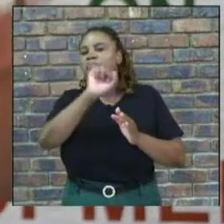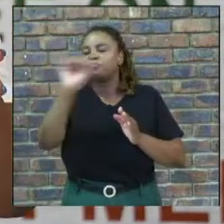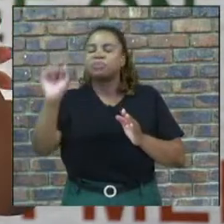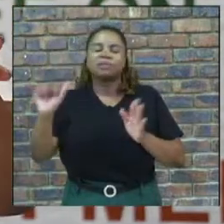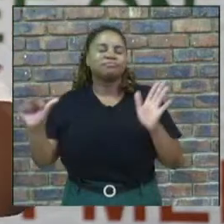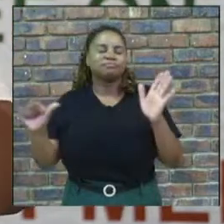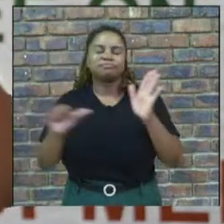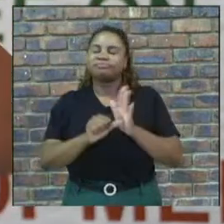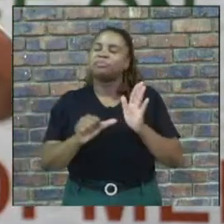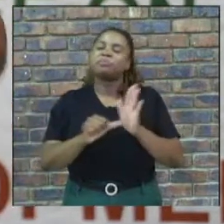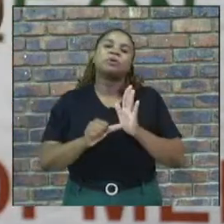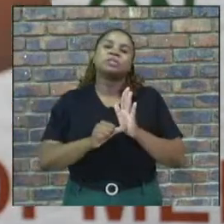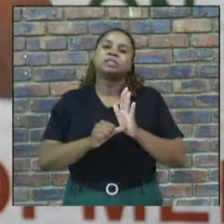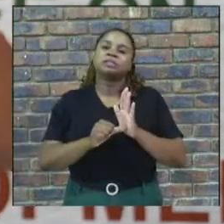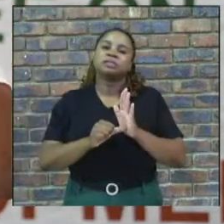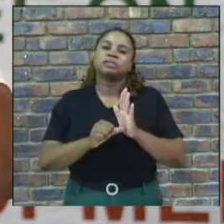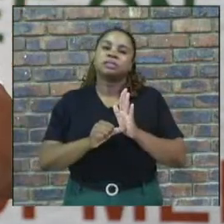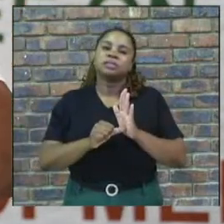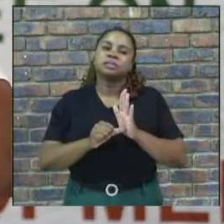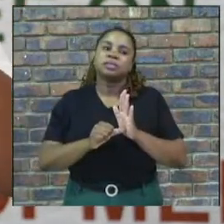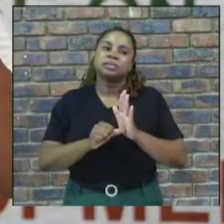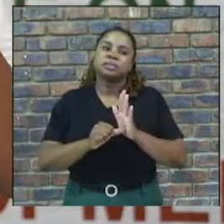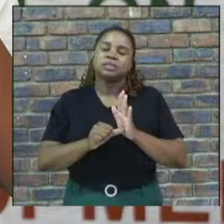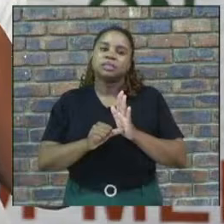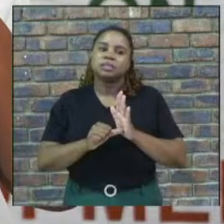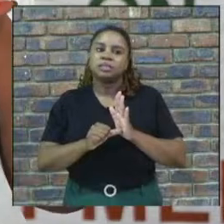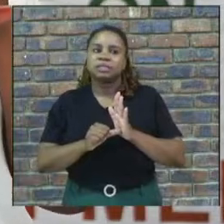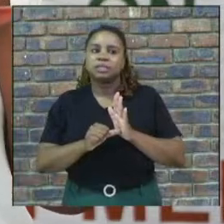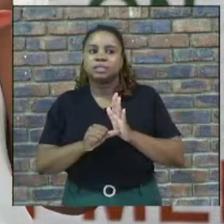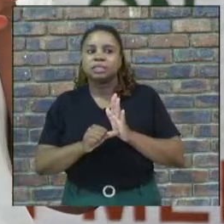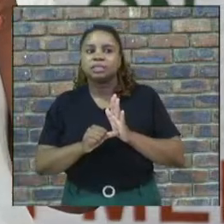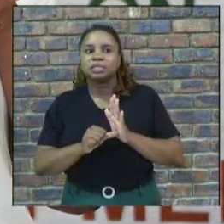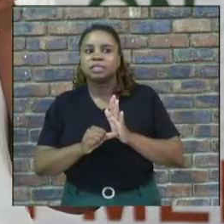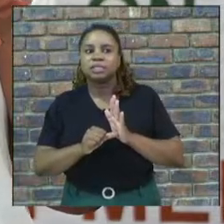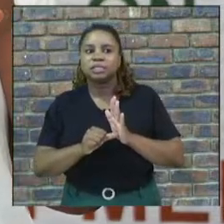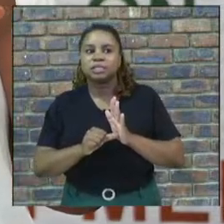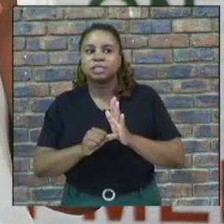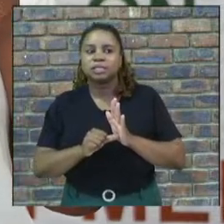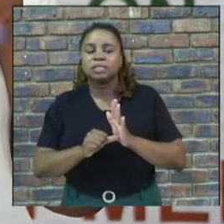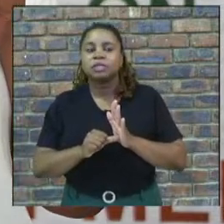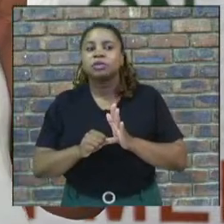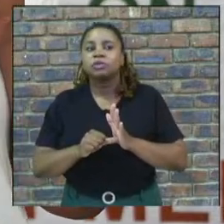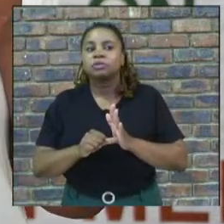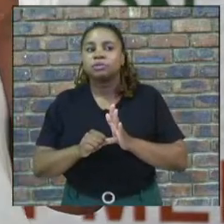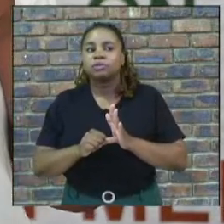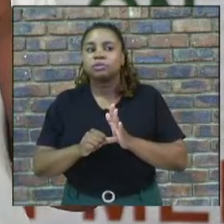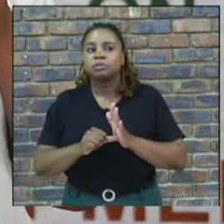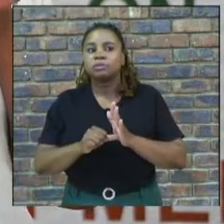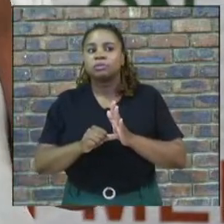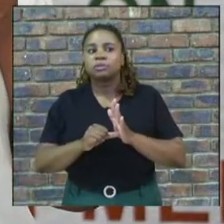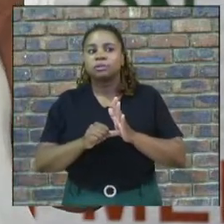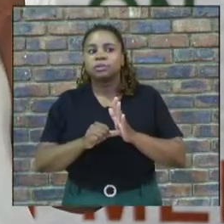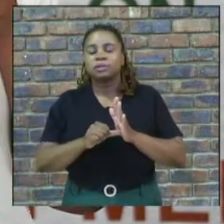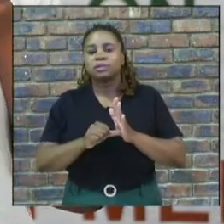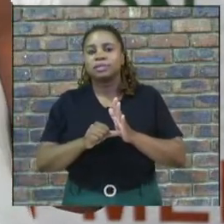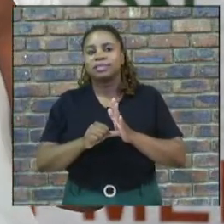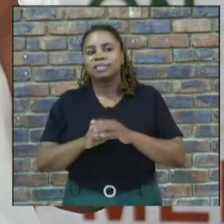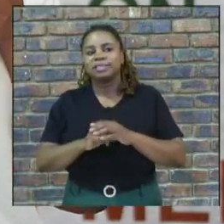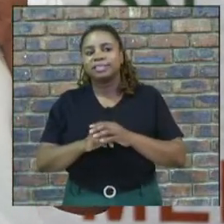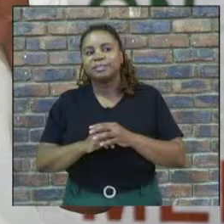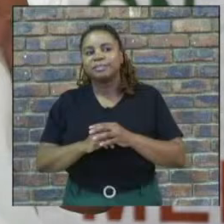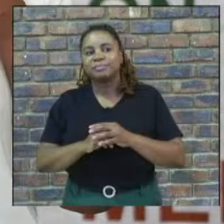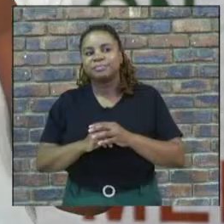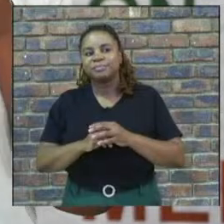is very important. So we represent these people. So balla le ka lona di technocrats re la tshwenya man. Le tshwenya batho. To